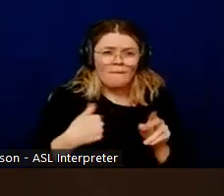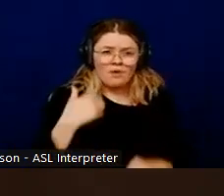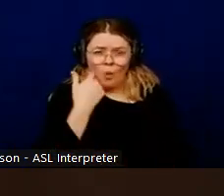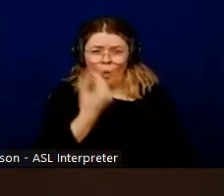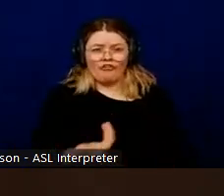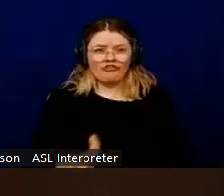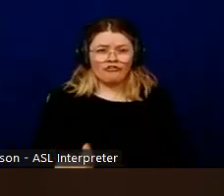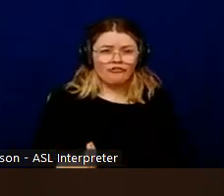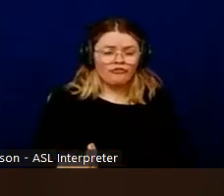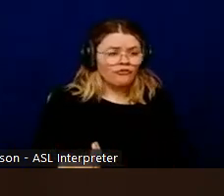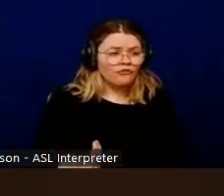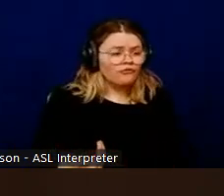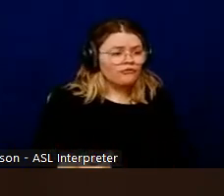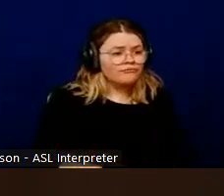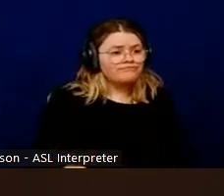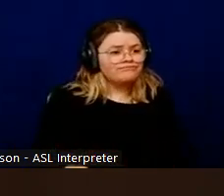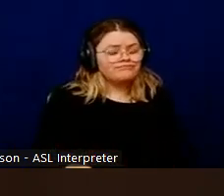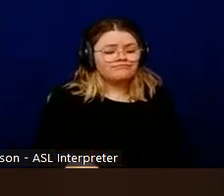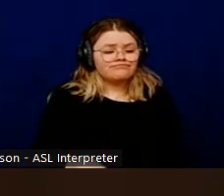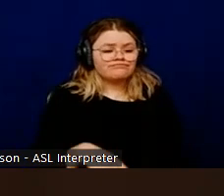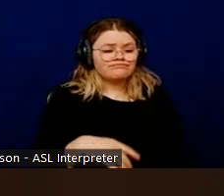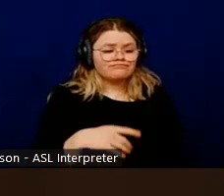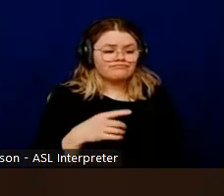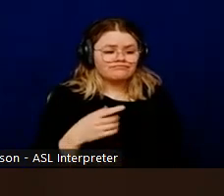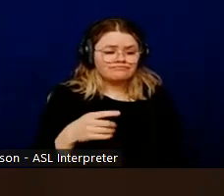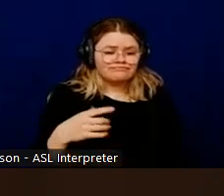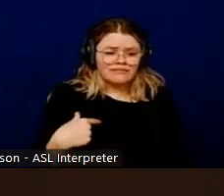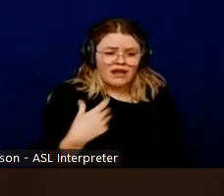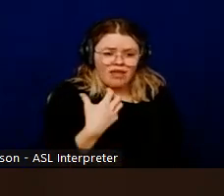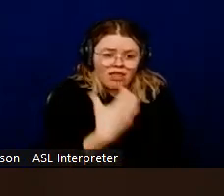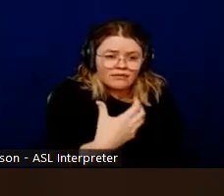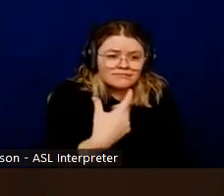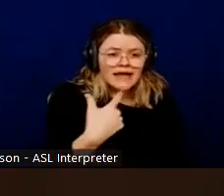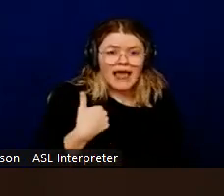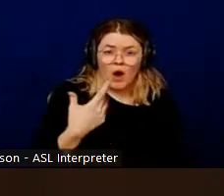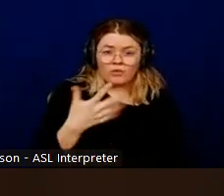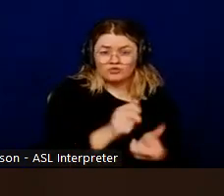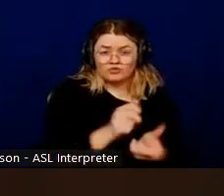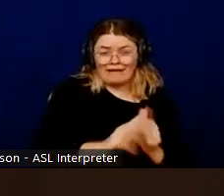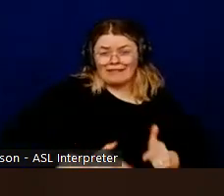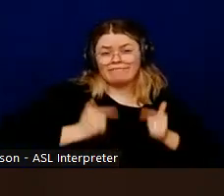And he said that I was ruining his bike trip and that I was also ruining his life.